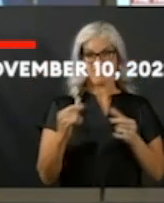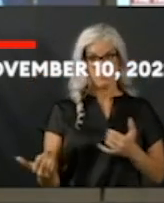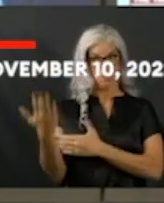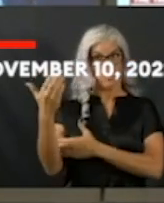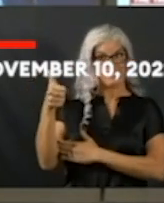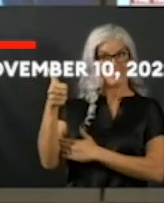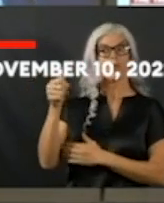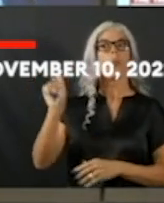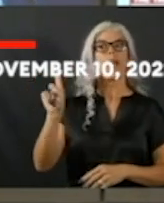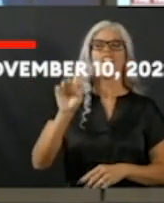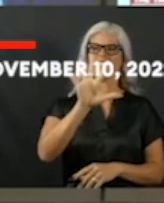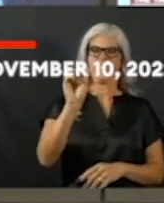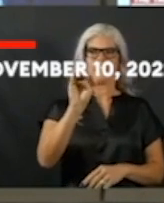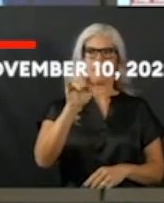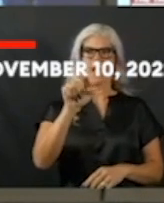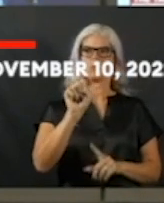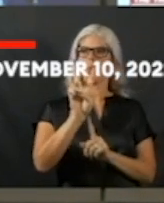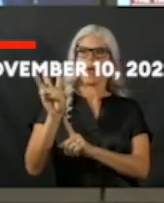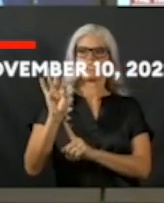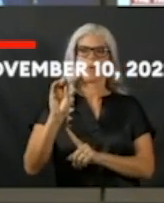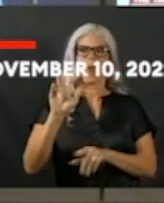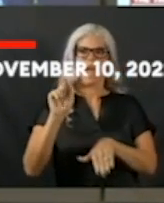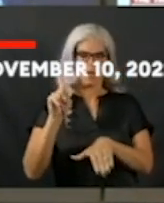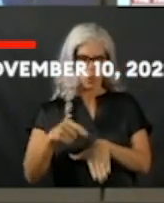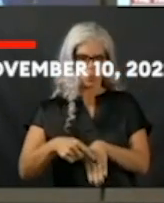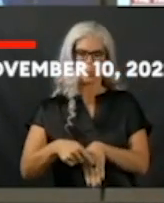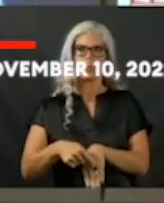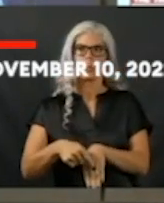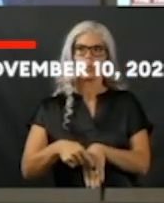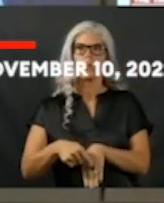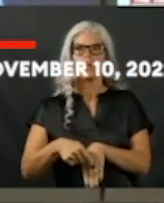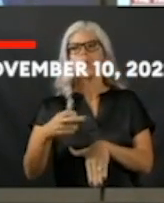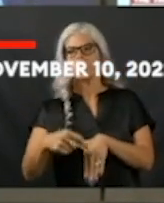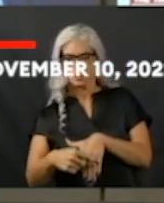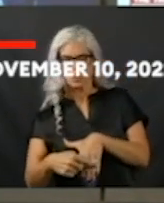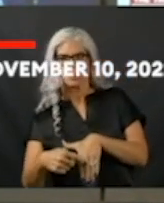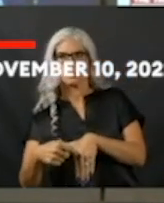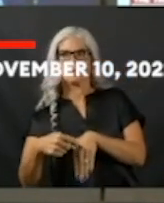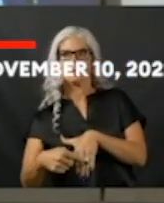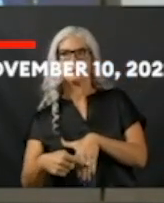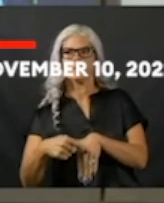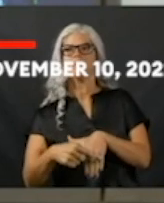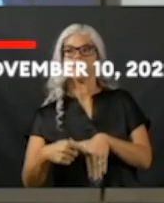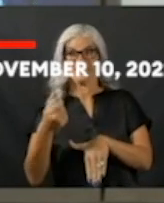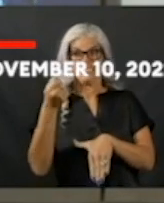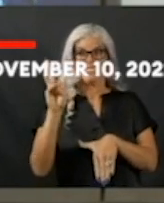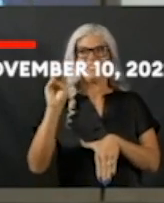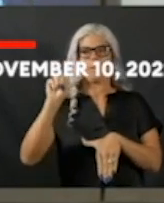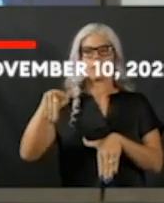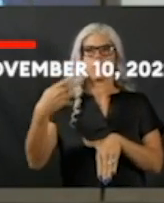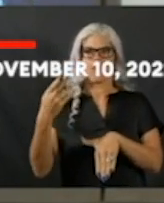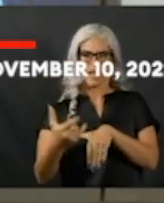roughly 50 miles west of Orlando, and it was moving west-northwest at 16 miles per hour. Nicole still a